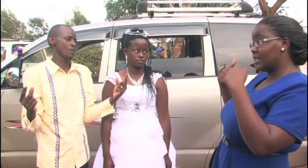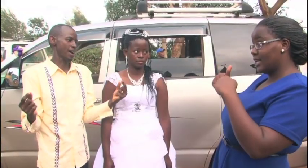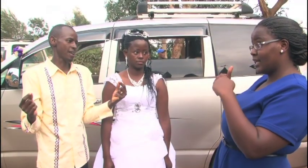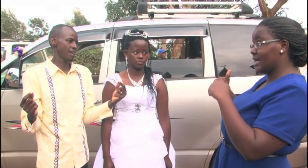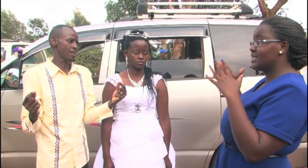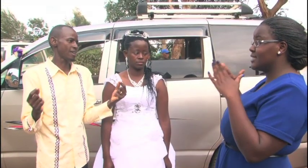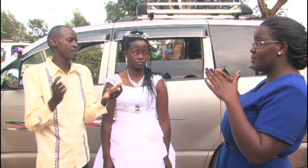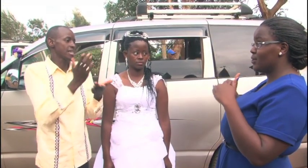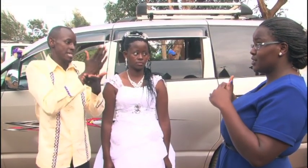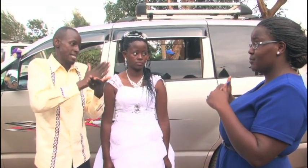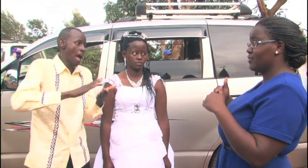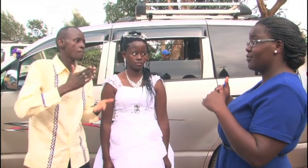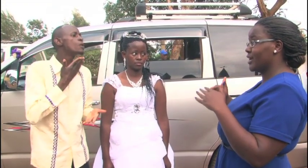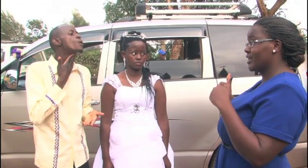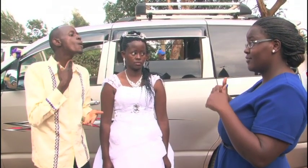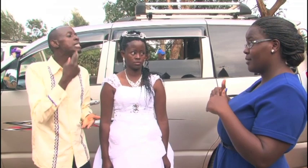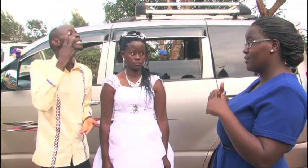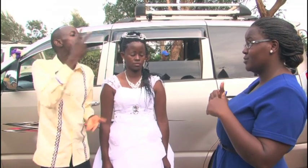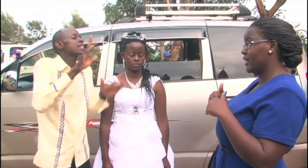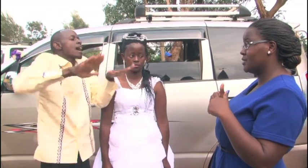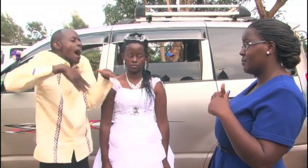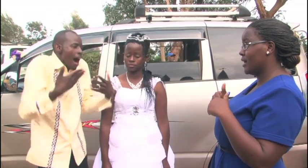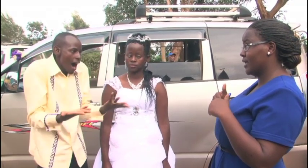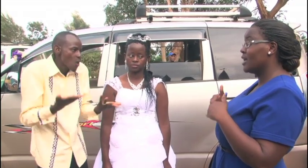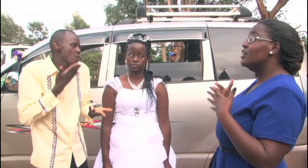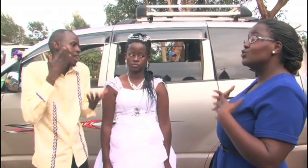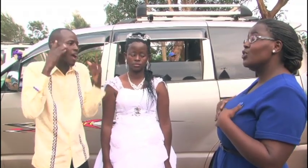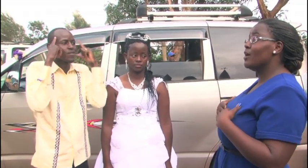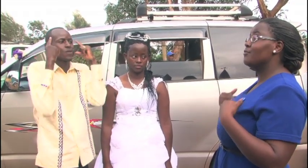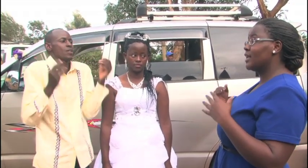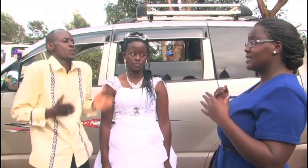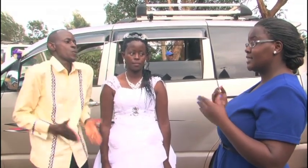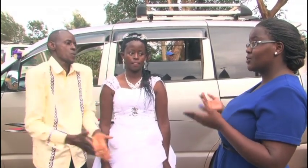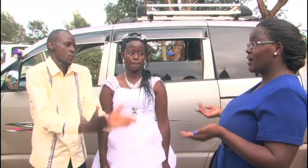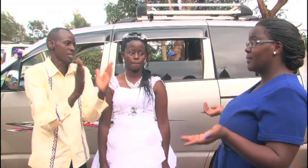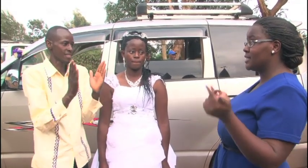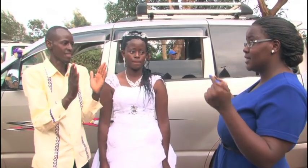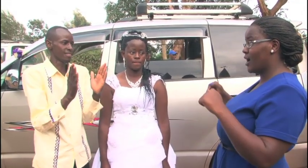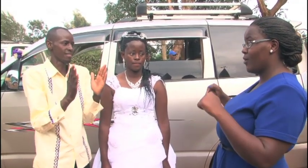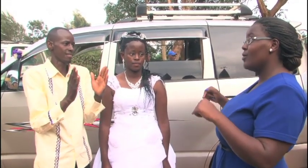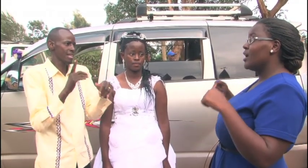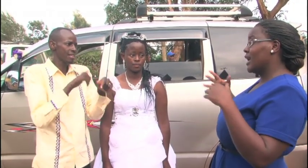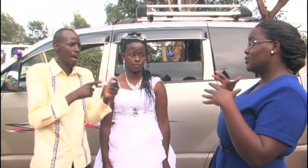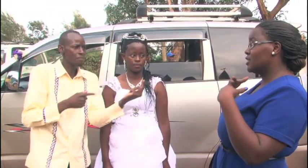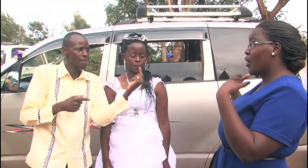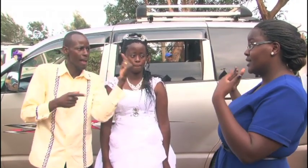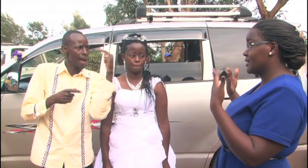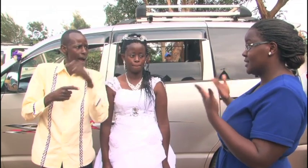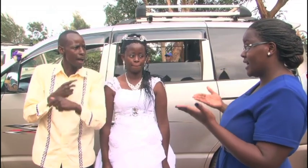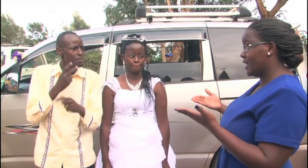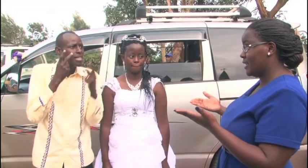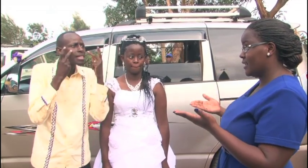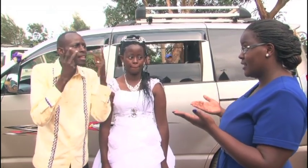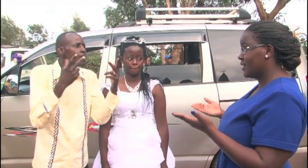were always thinking that it is impossible for a deaf couple to get married. So they were very excited to come and see how it